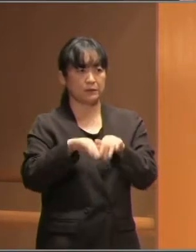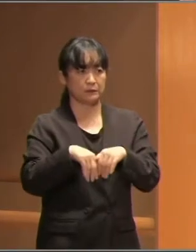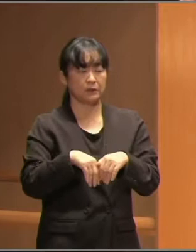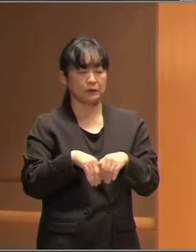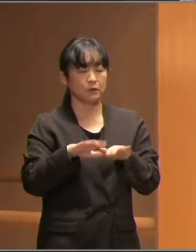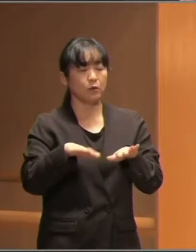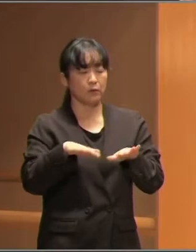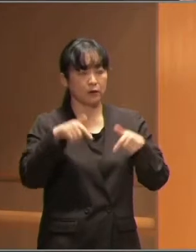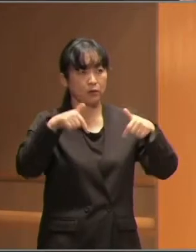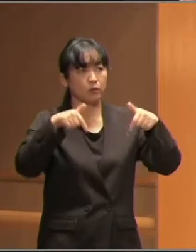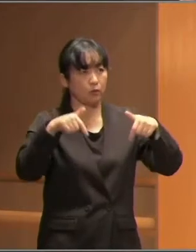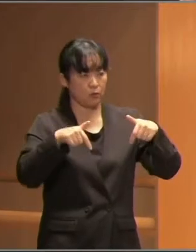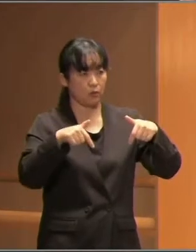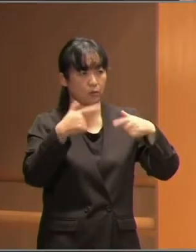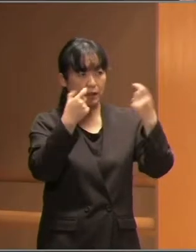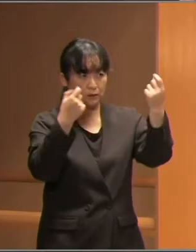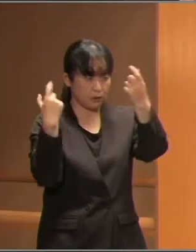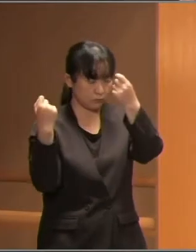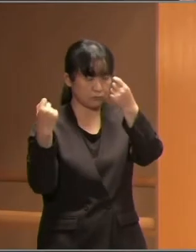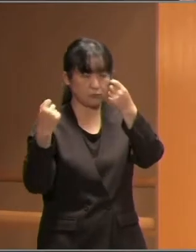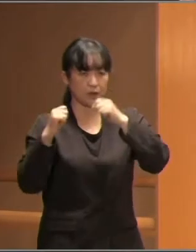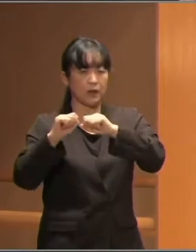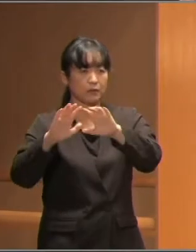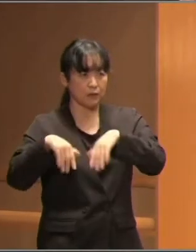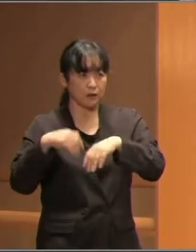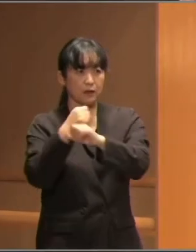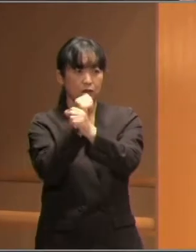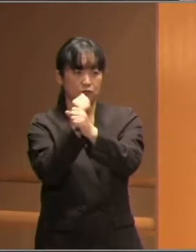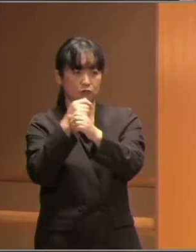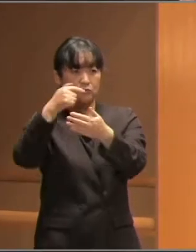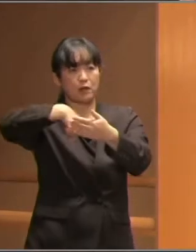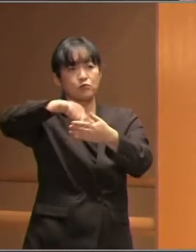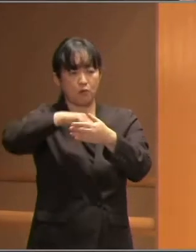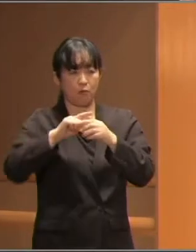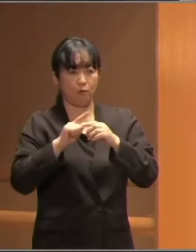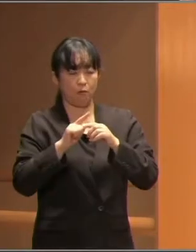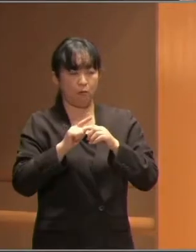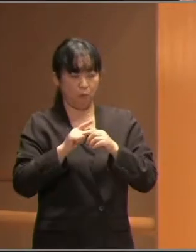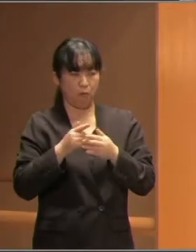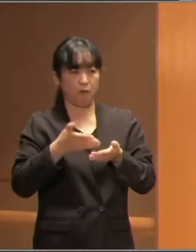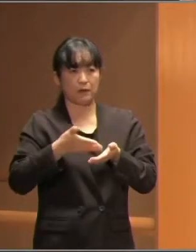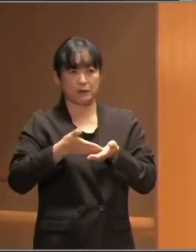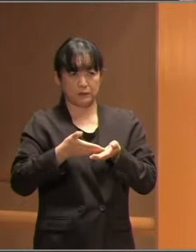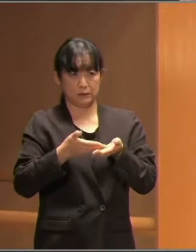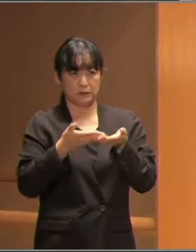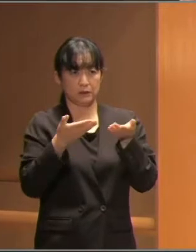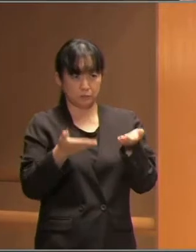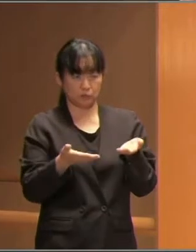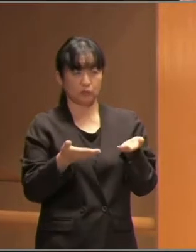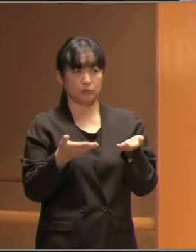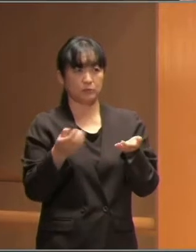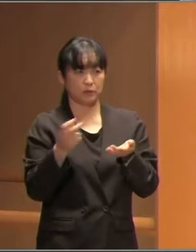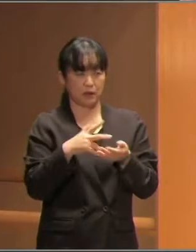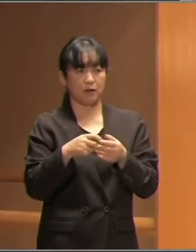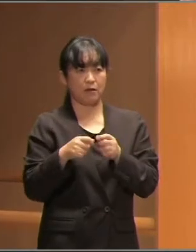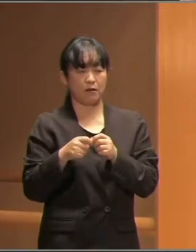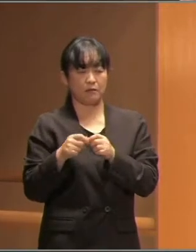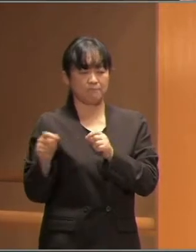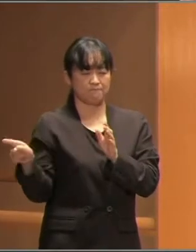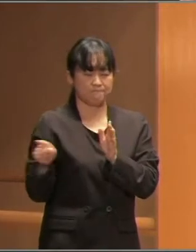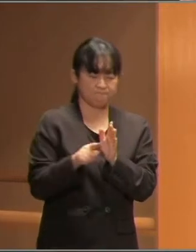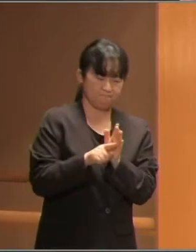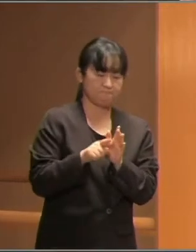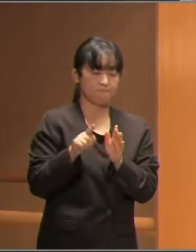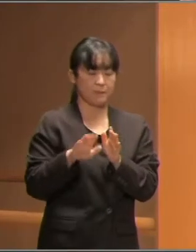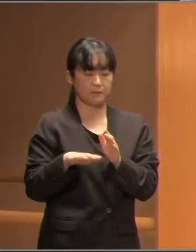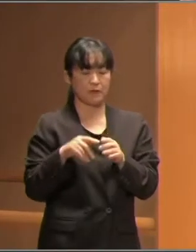Today, I will talk about what is currently being done at Kyoto University,